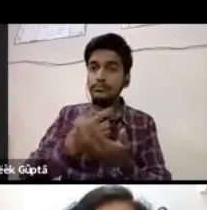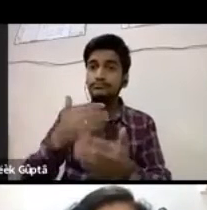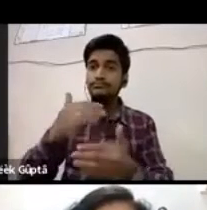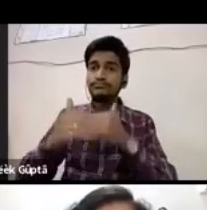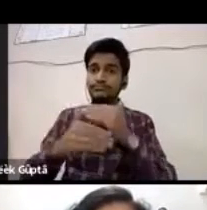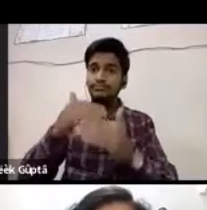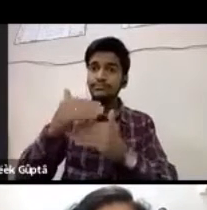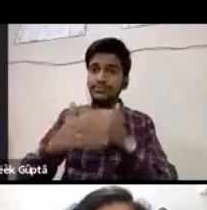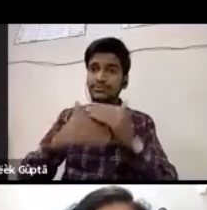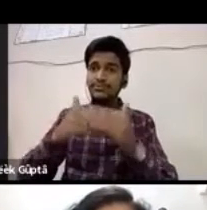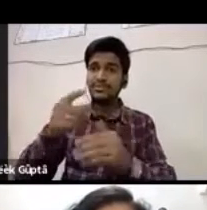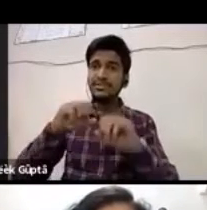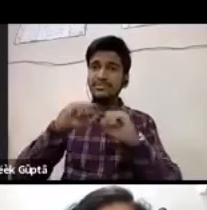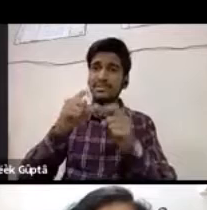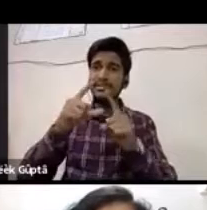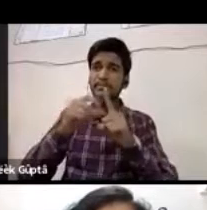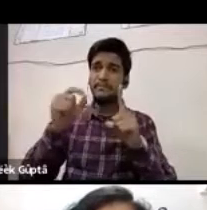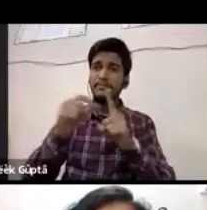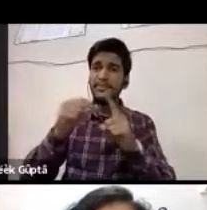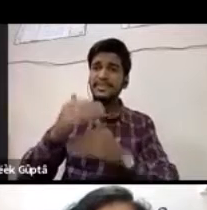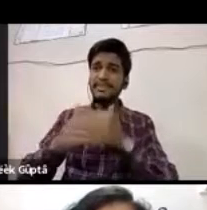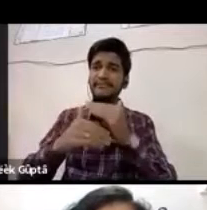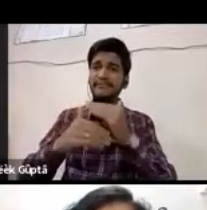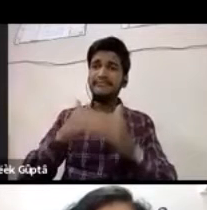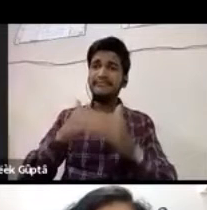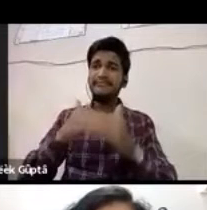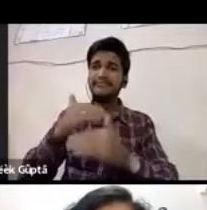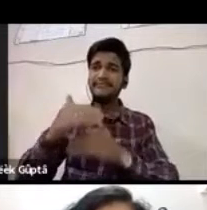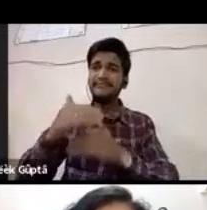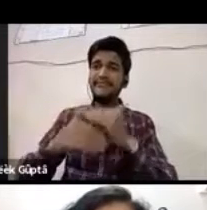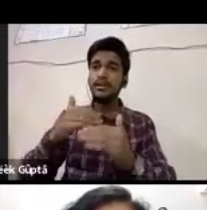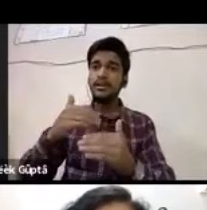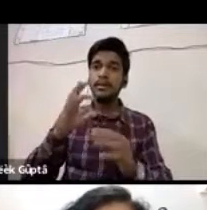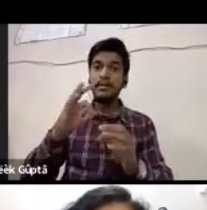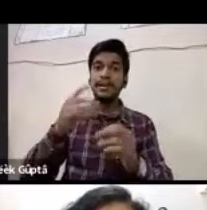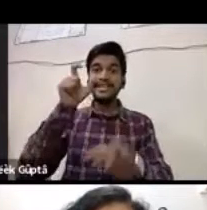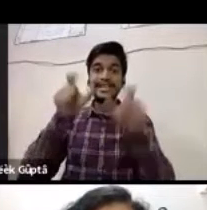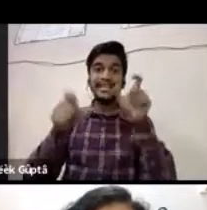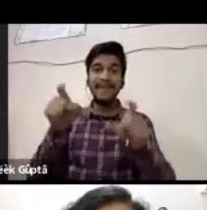in the whole process, a fantastic person,